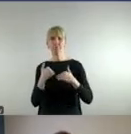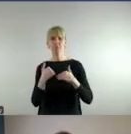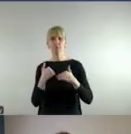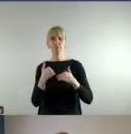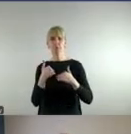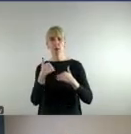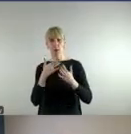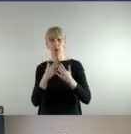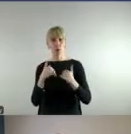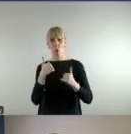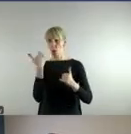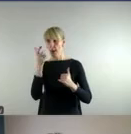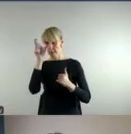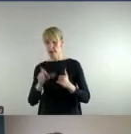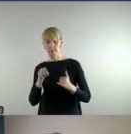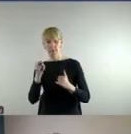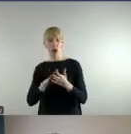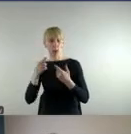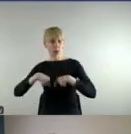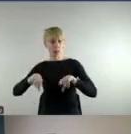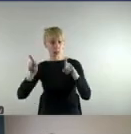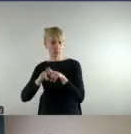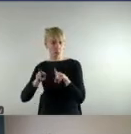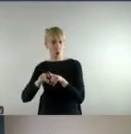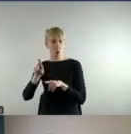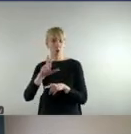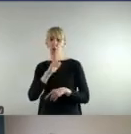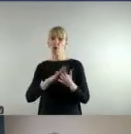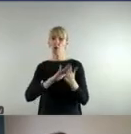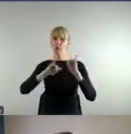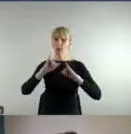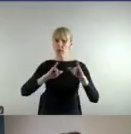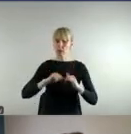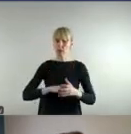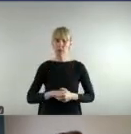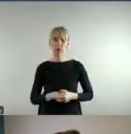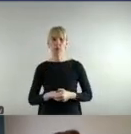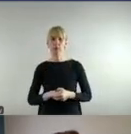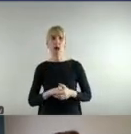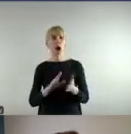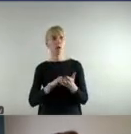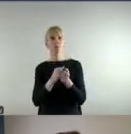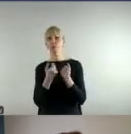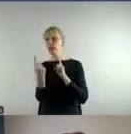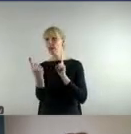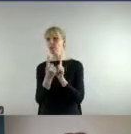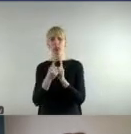and in these team meetings. I'm not going to tell you all about these